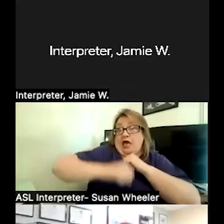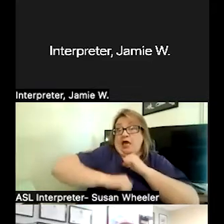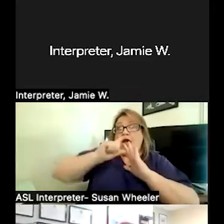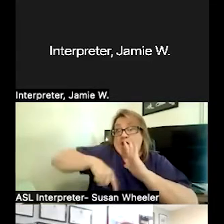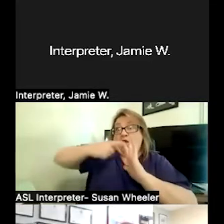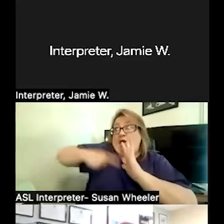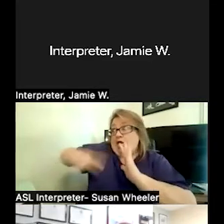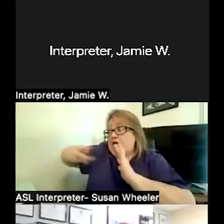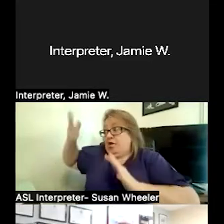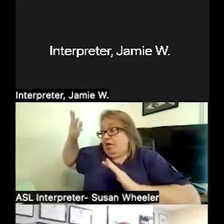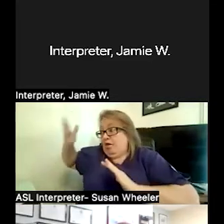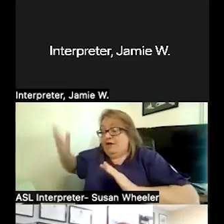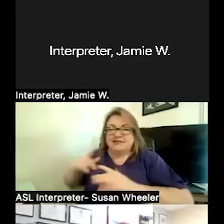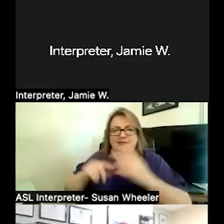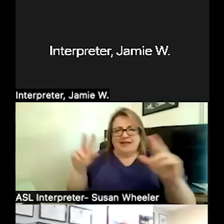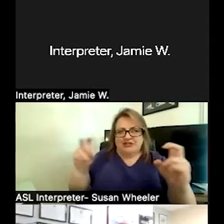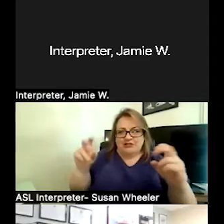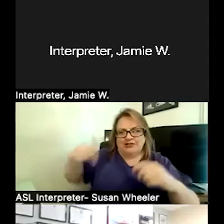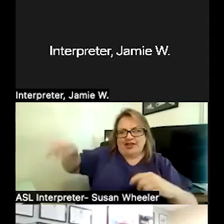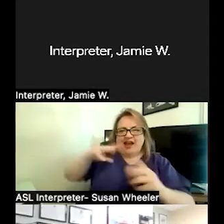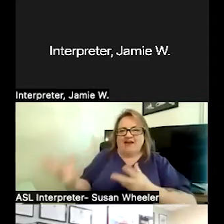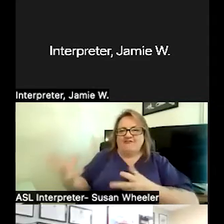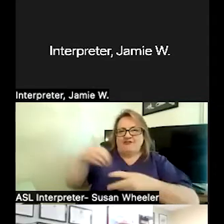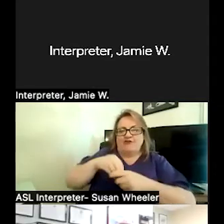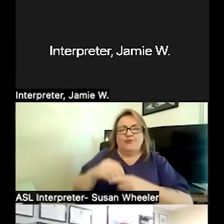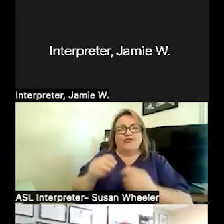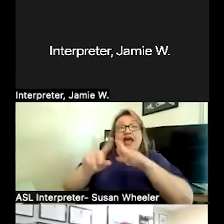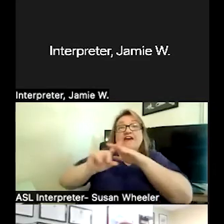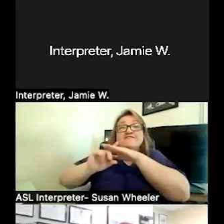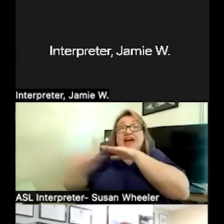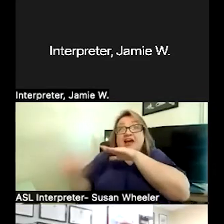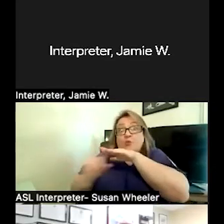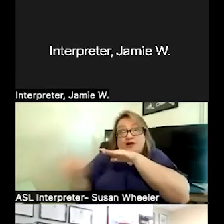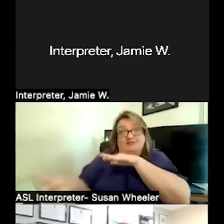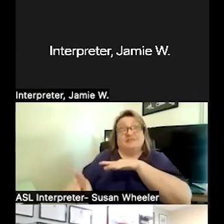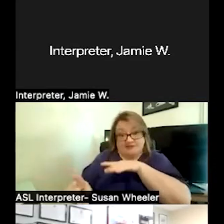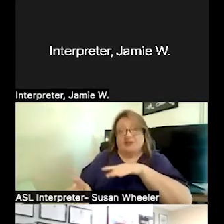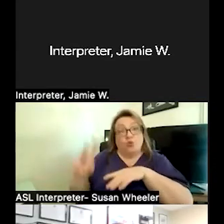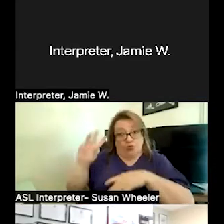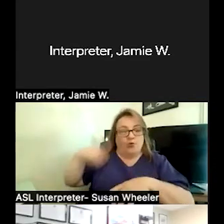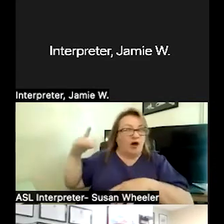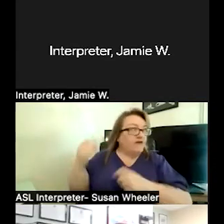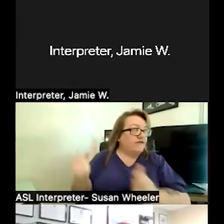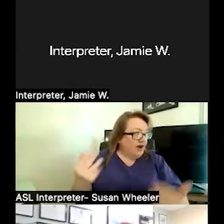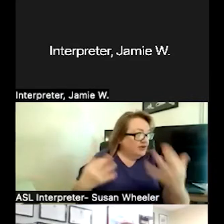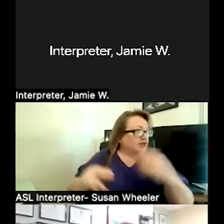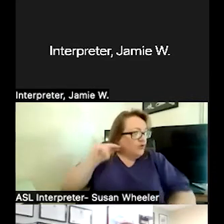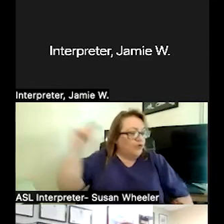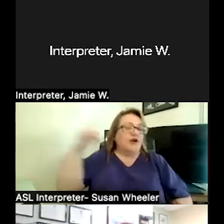to some of the issues they had in regards to the evacuations with the wildfires in Northern